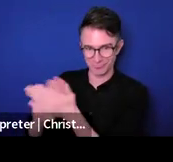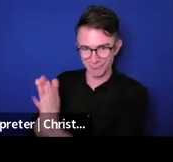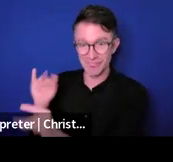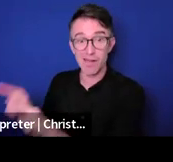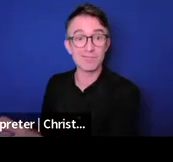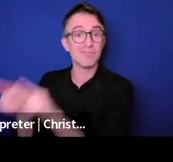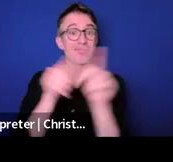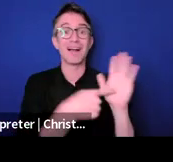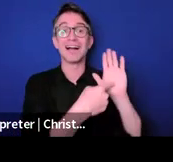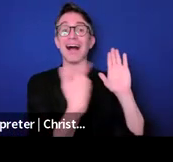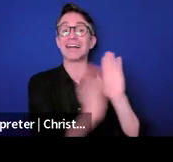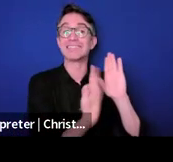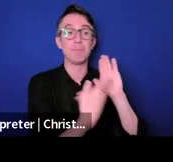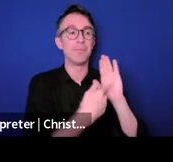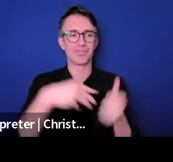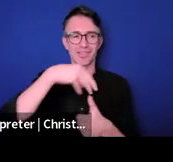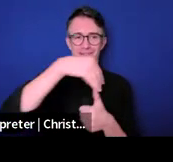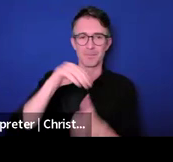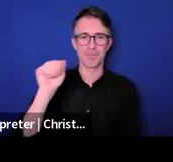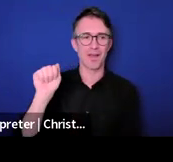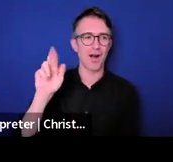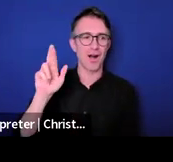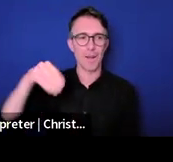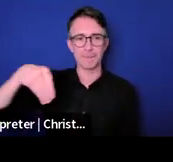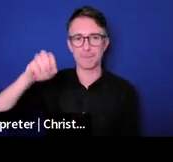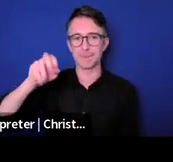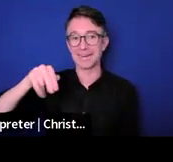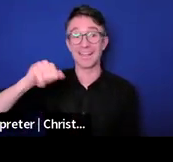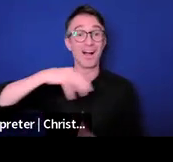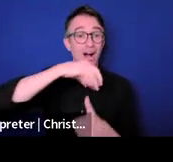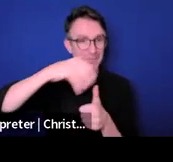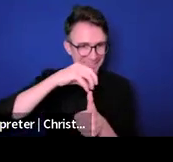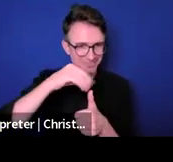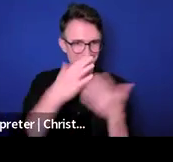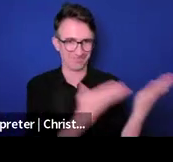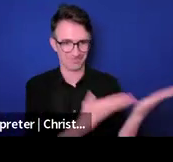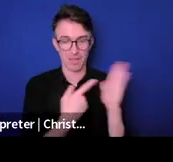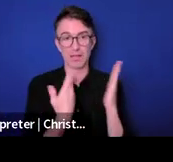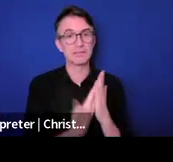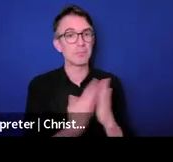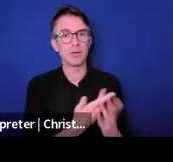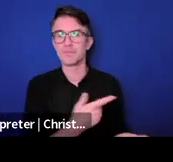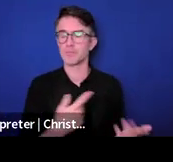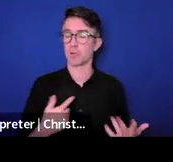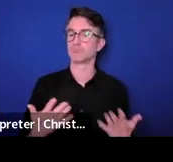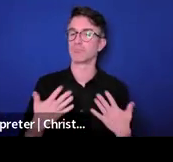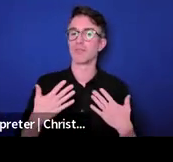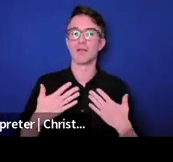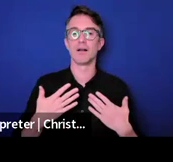where Armenoui Ovakimian from UNICEF will talk to us about the type of reform and the type